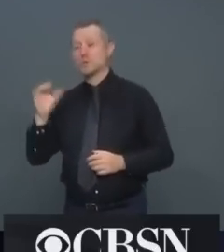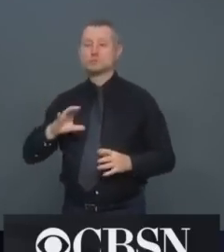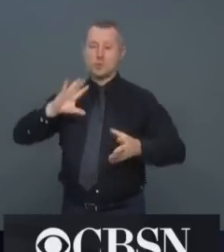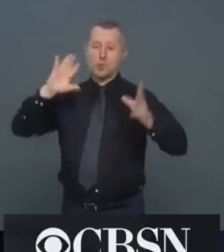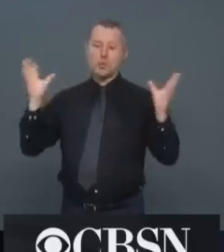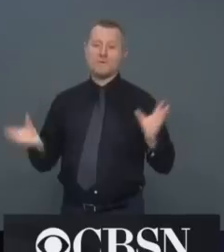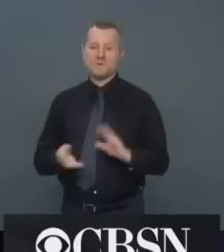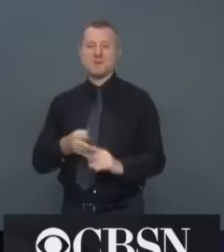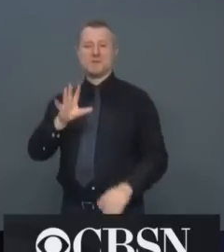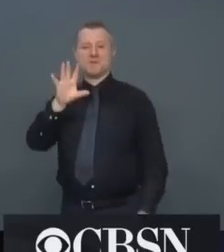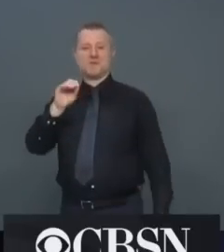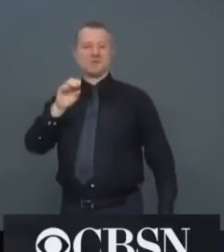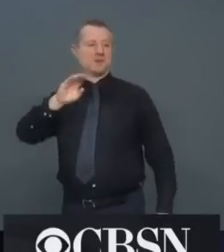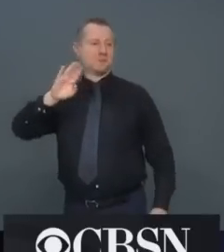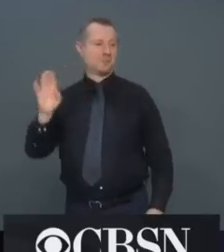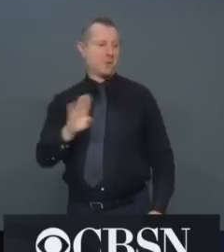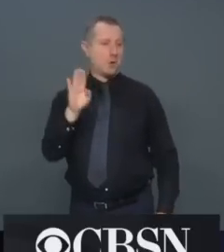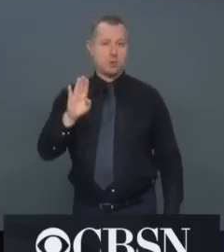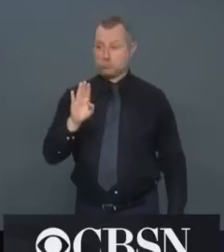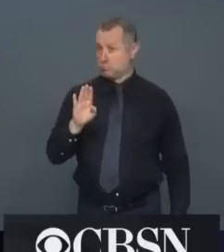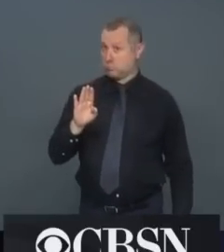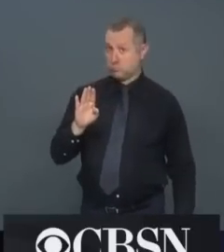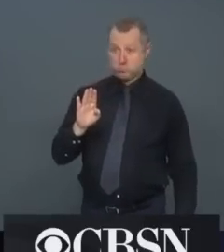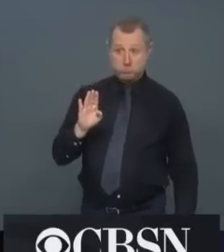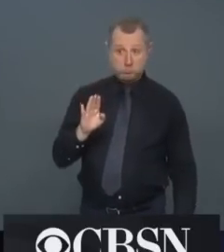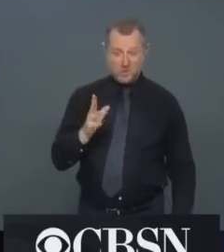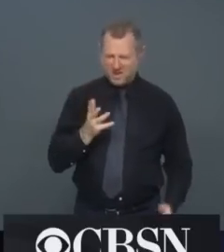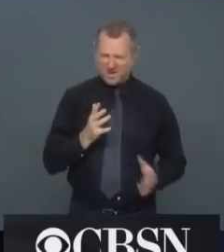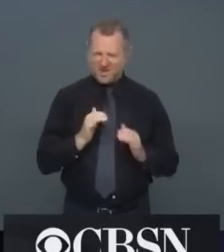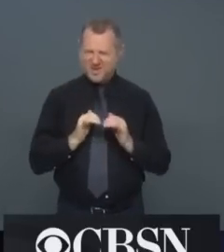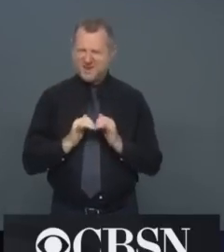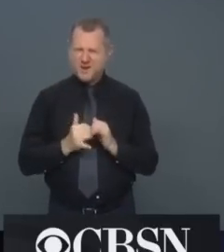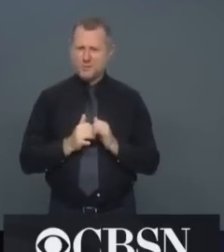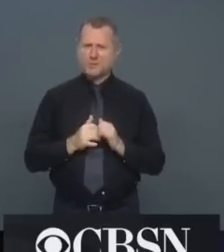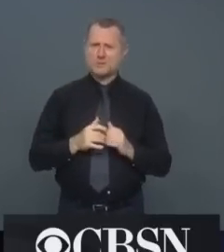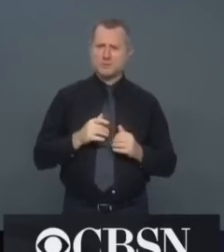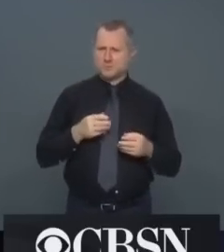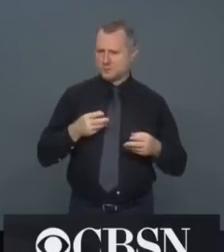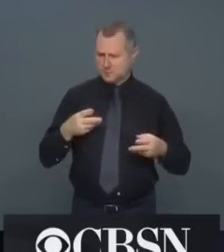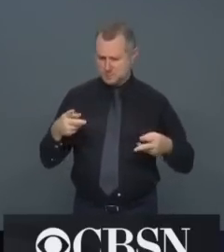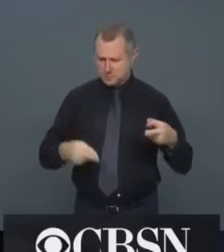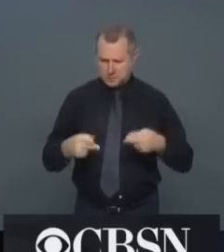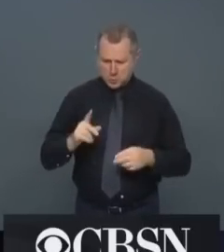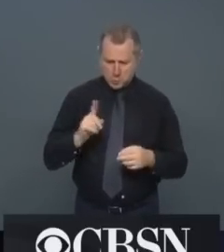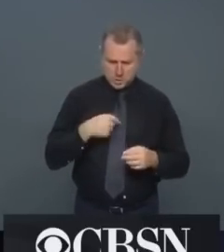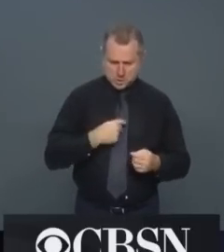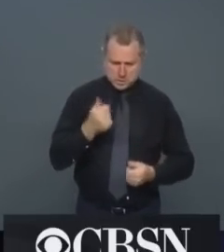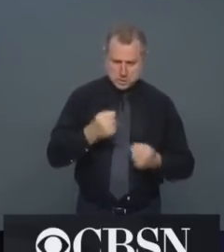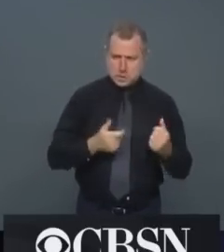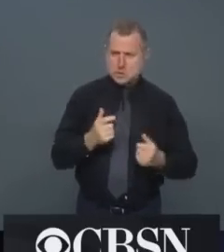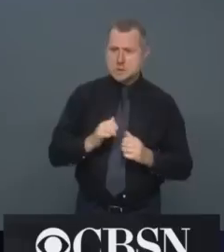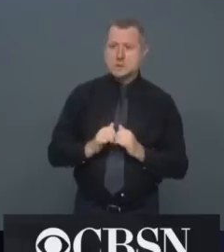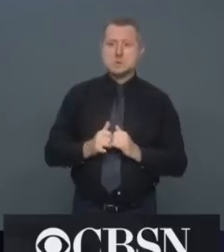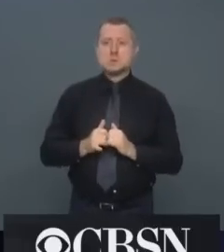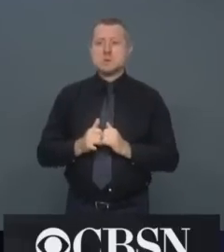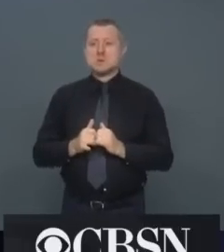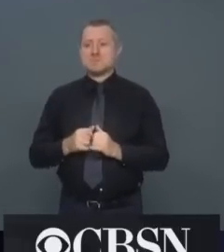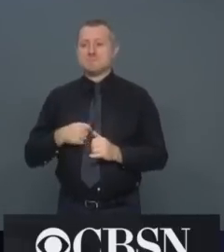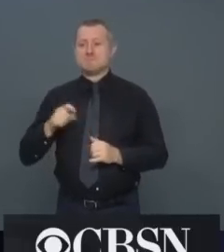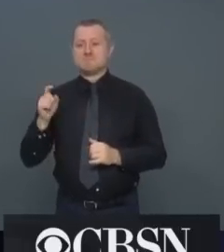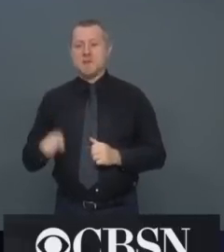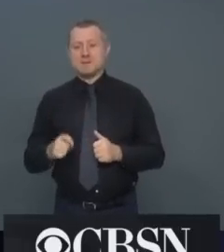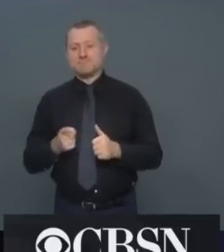There's no good way for the state to close $50 billion. You would have to do all of the above.